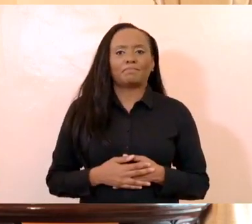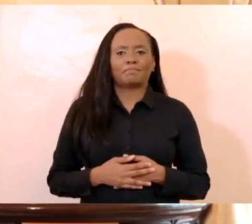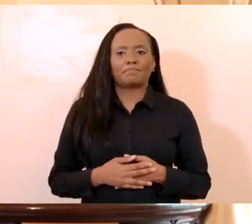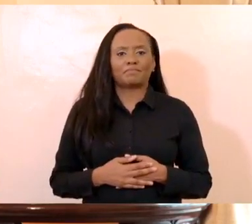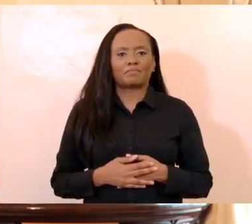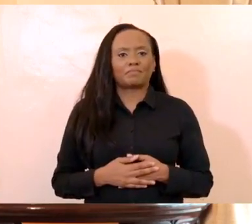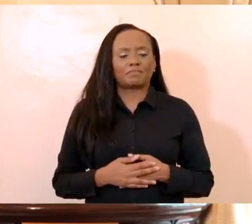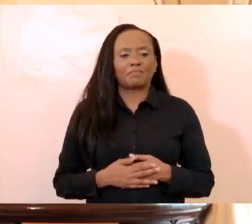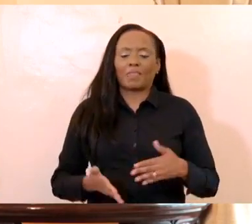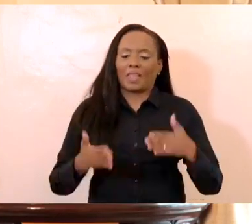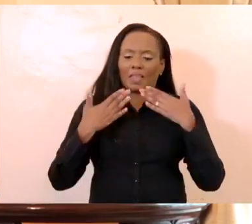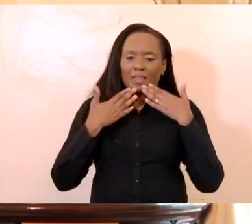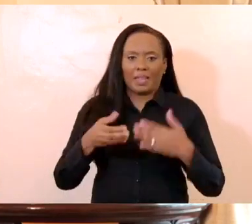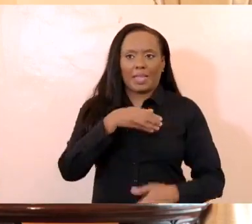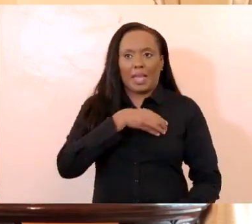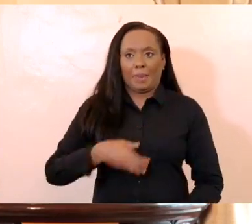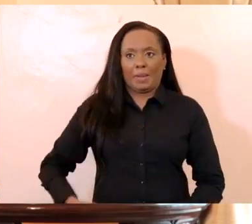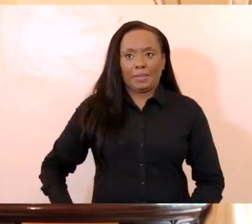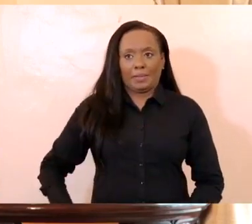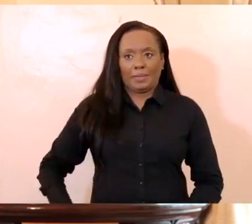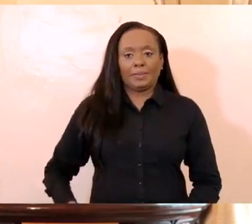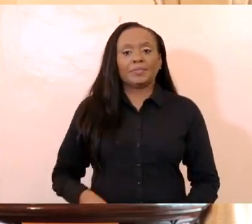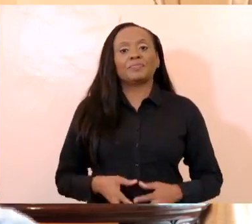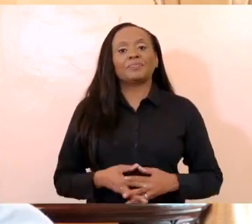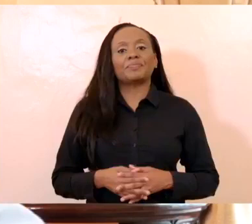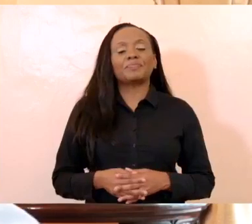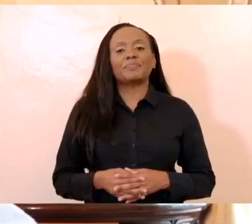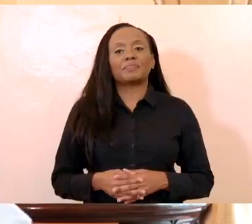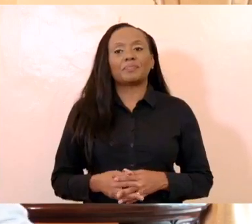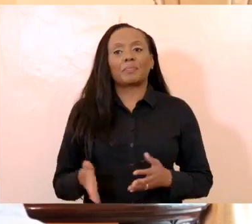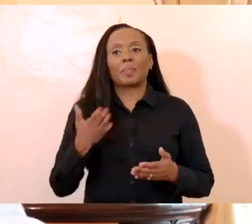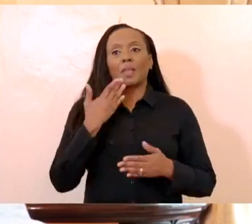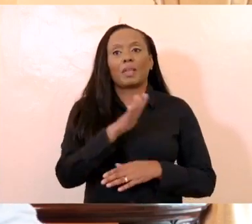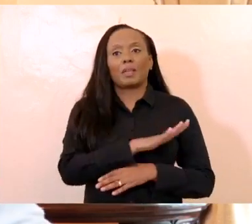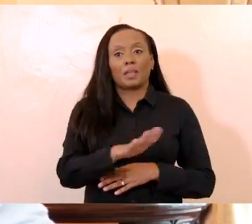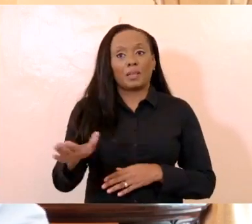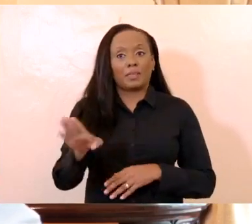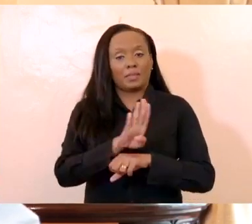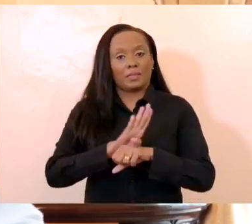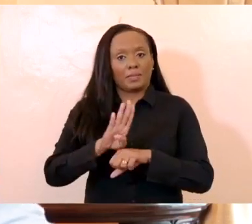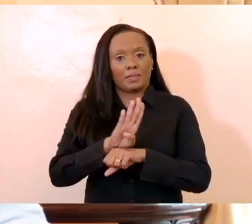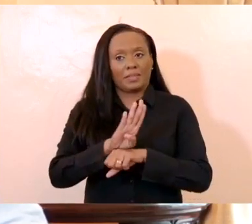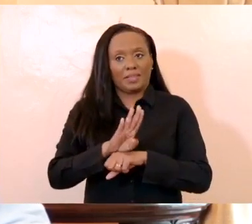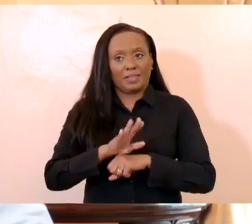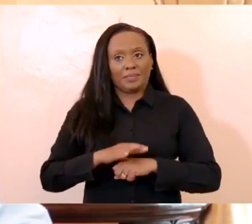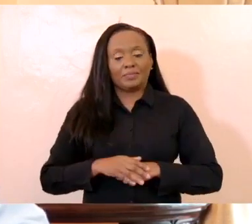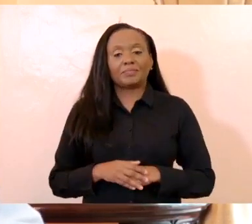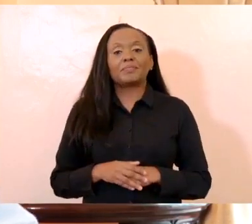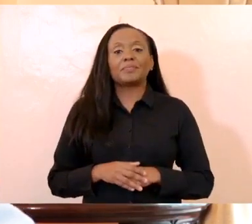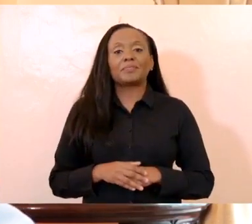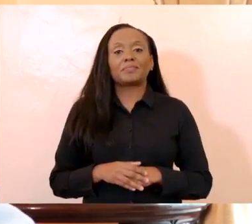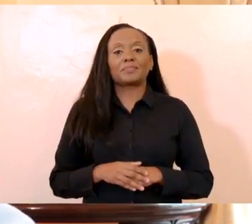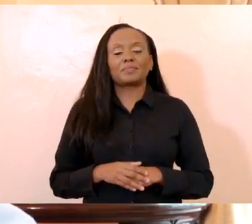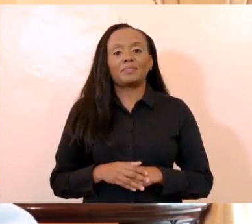Thank you very much, Ambassador. Good evening, Barbados. Let me start